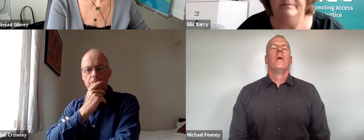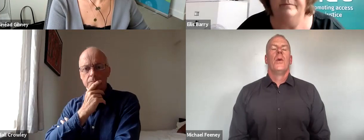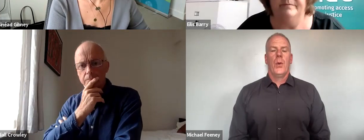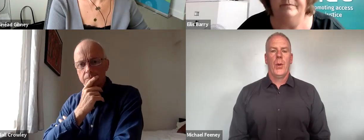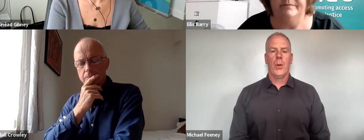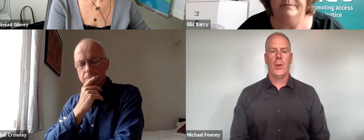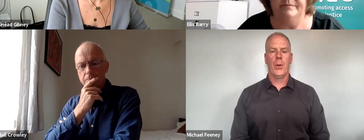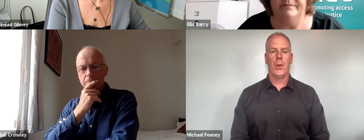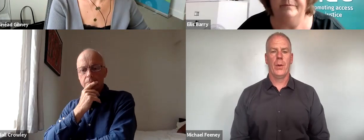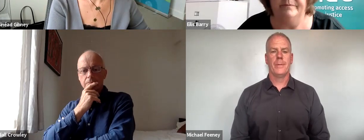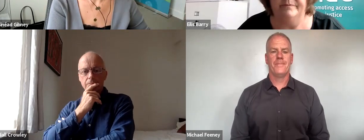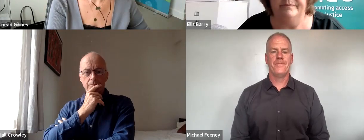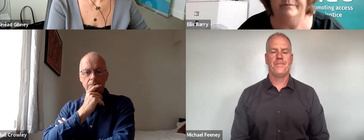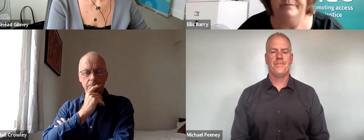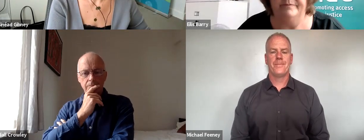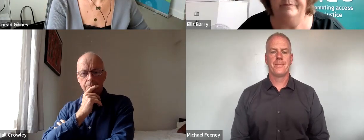Thank you.